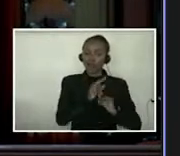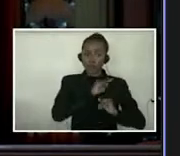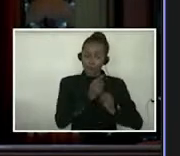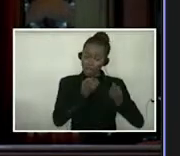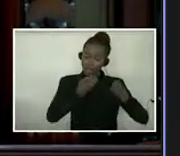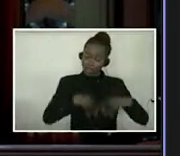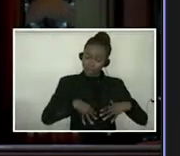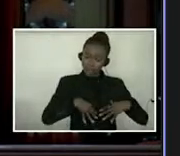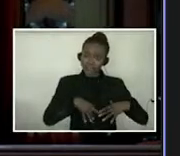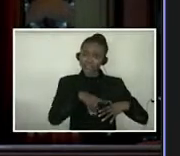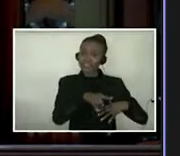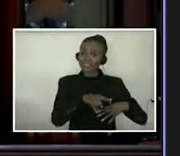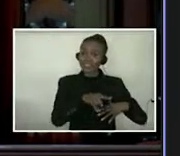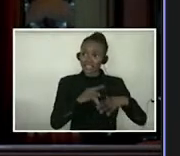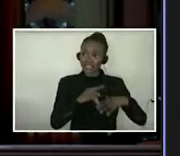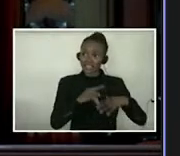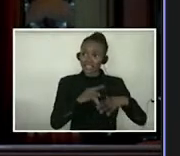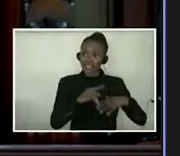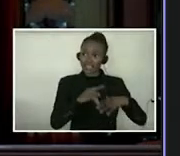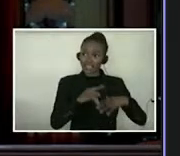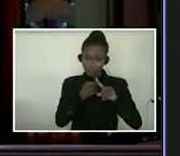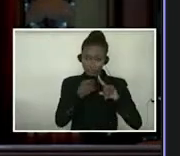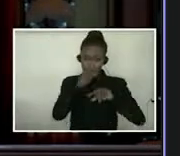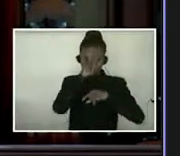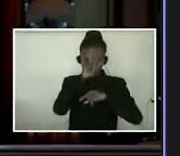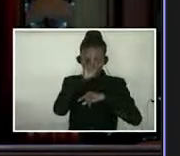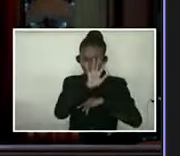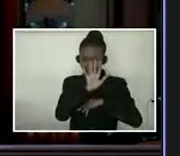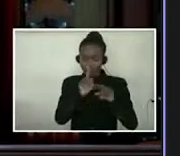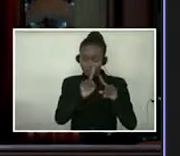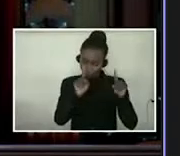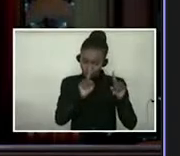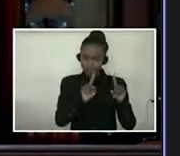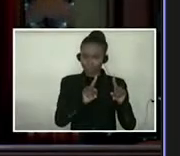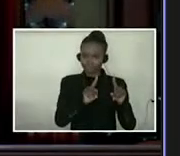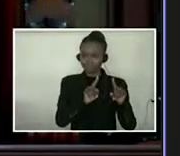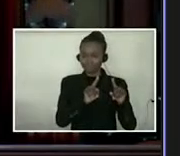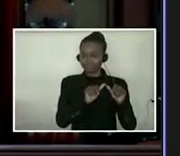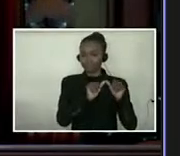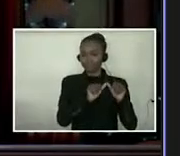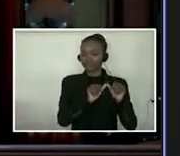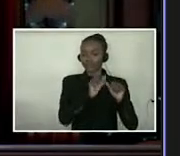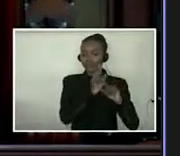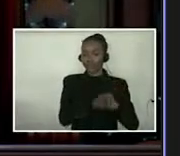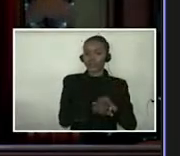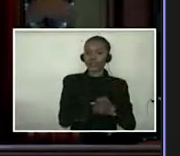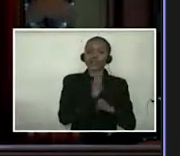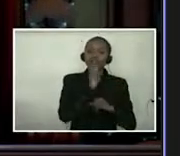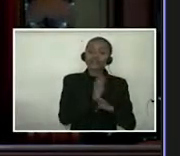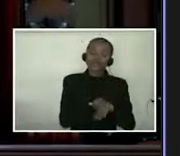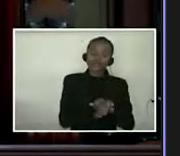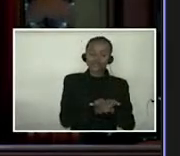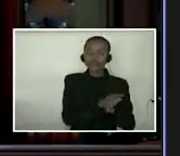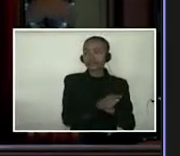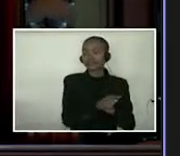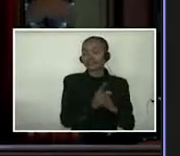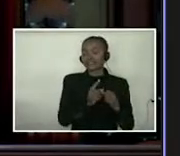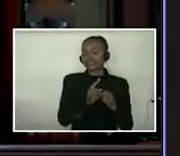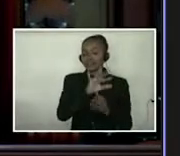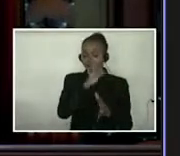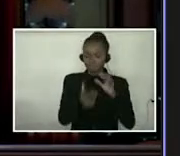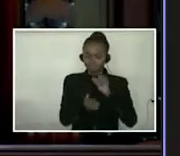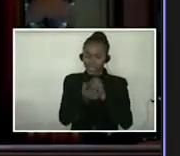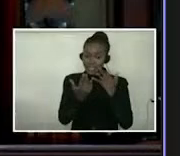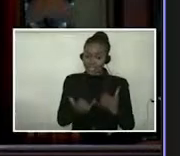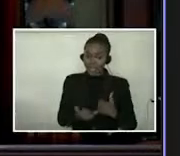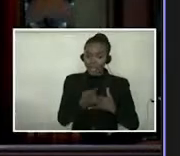leave this i want to retaliate the issue of the sector being highly underfunded because there is no framework or model with